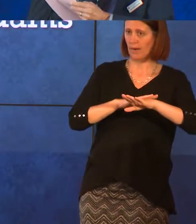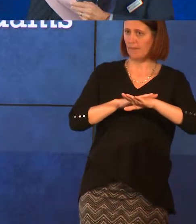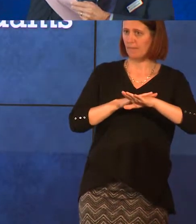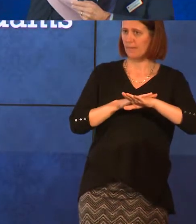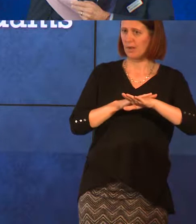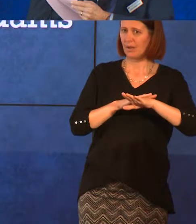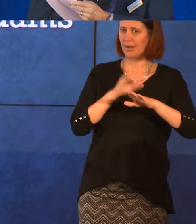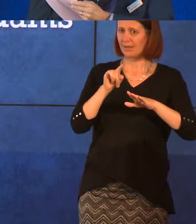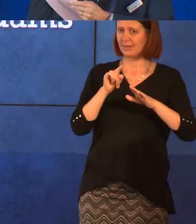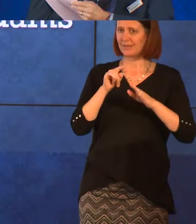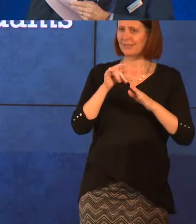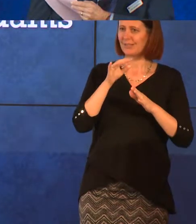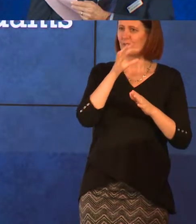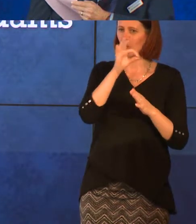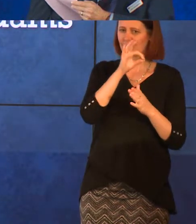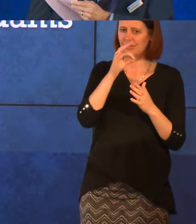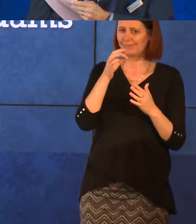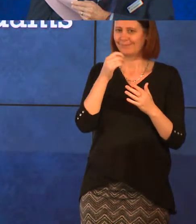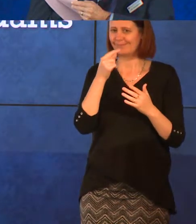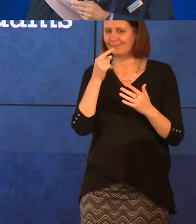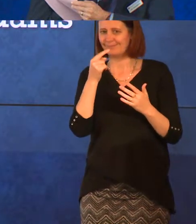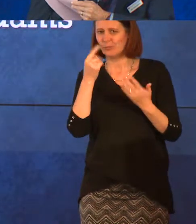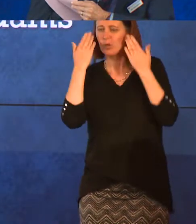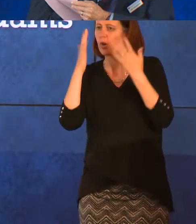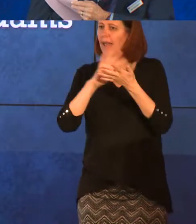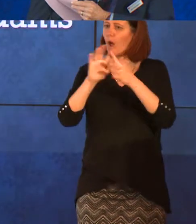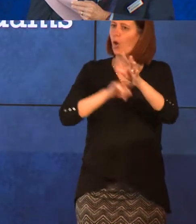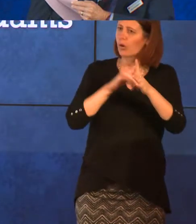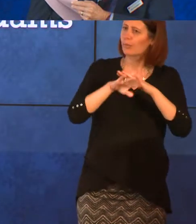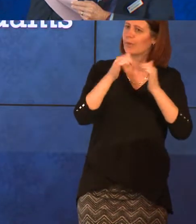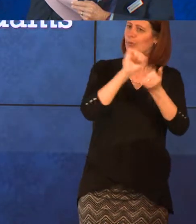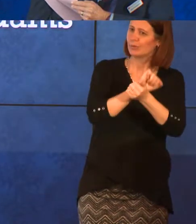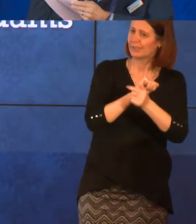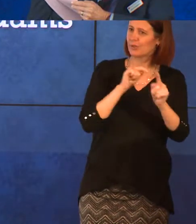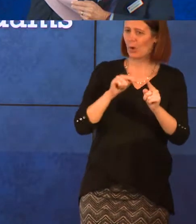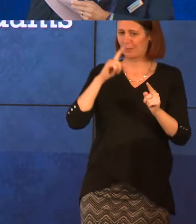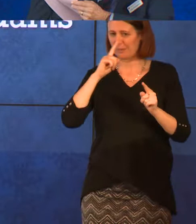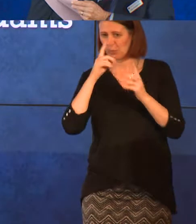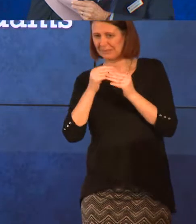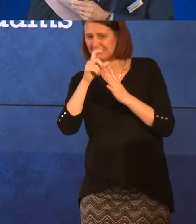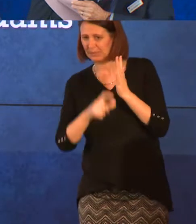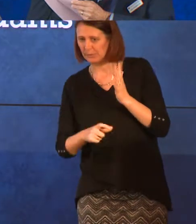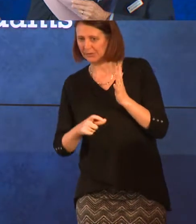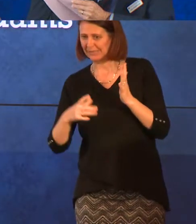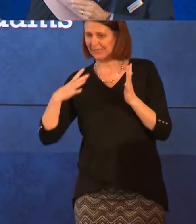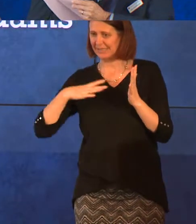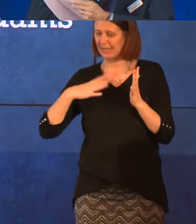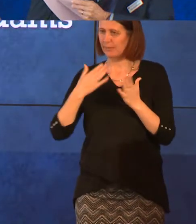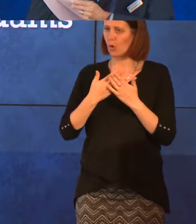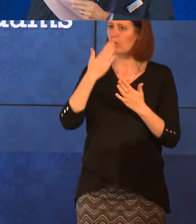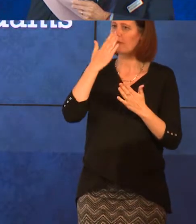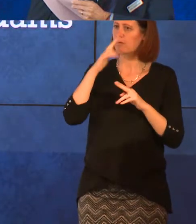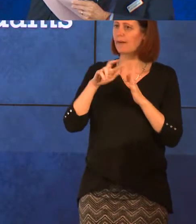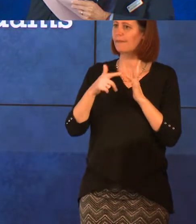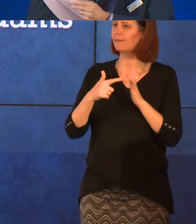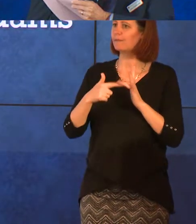kind of an unpredictable amount of time in prison. So really, people with disability, we kind of need to be on the front foot early. We can't